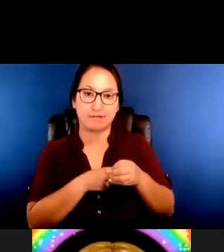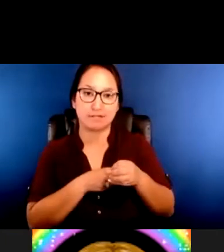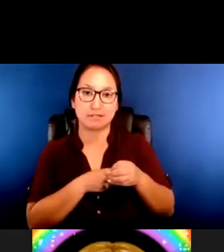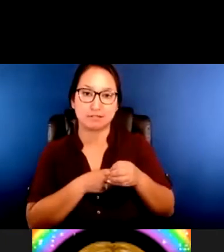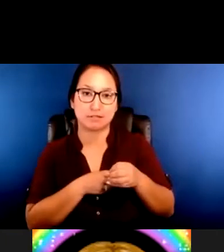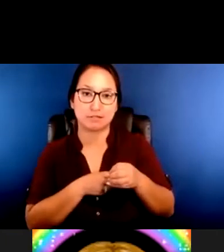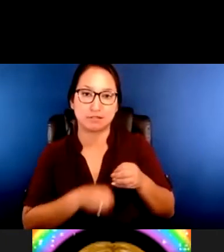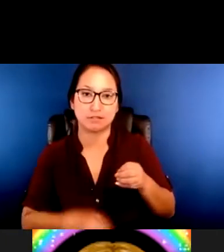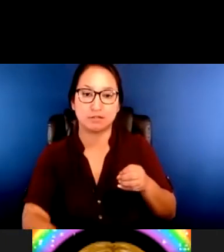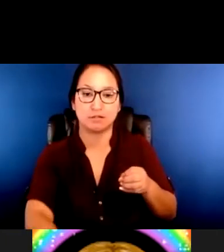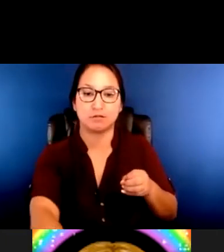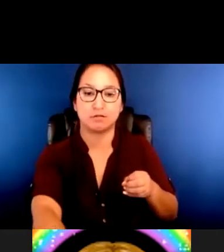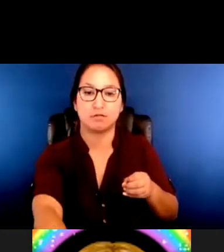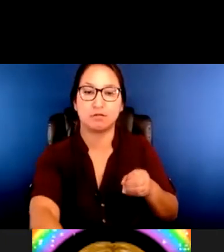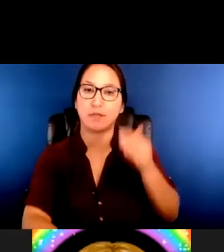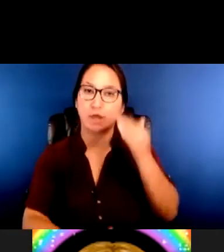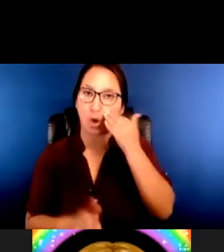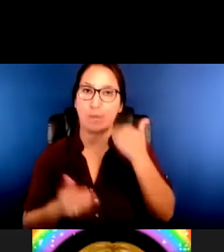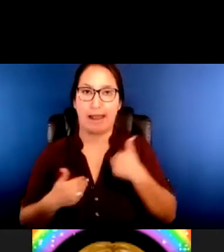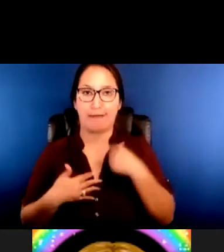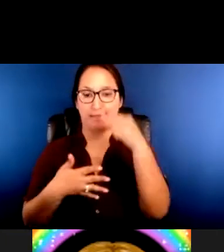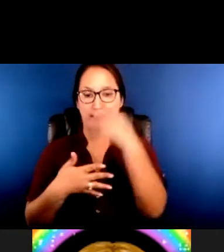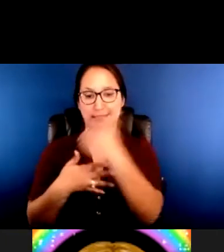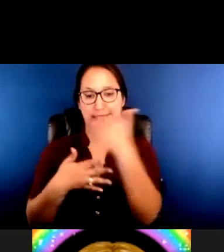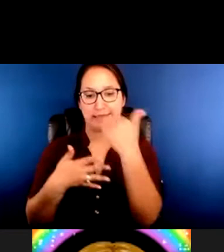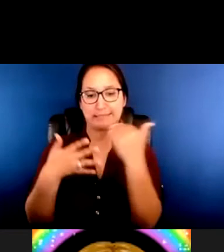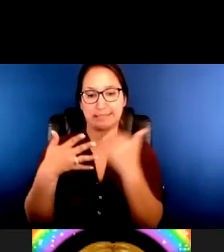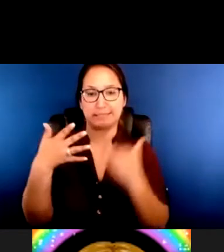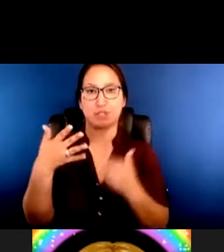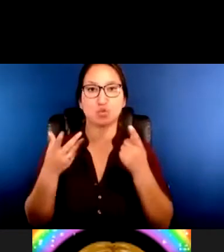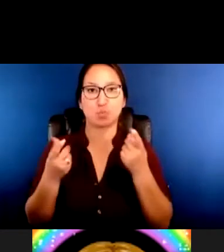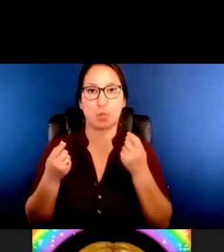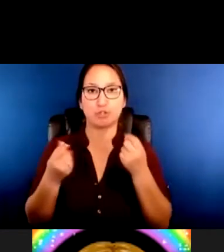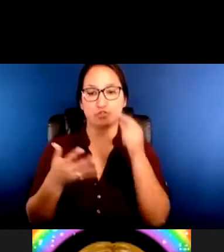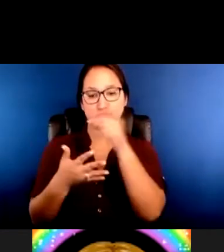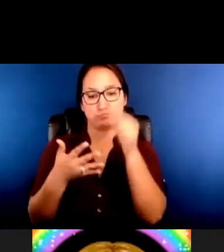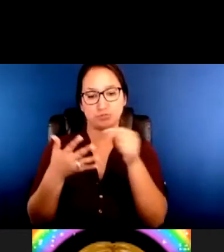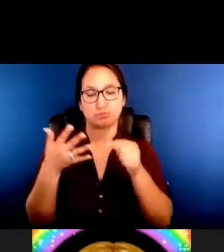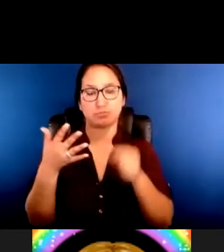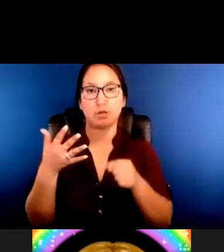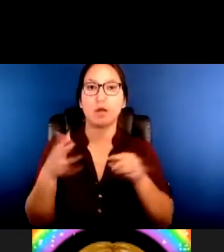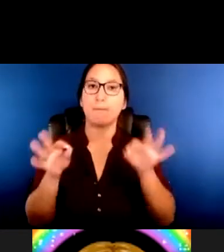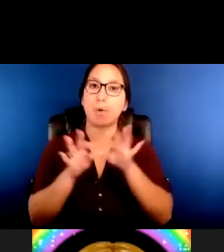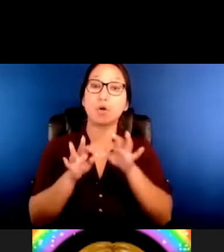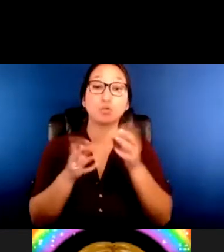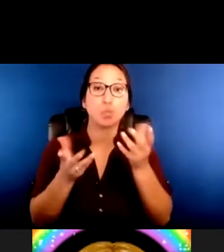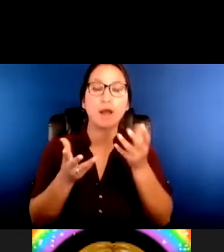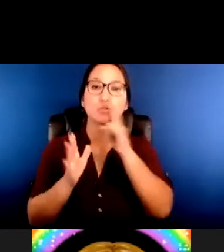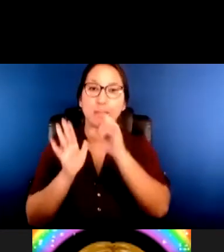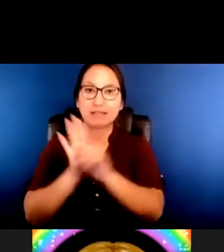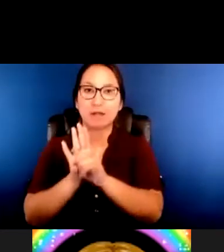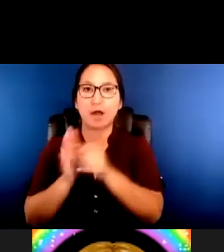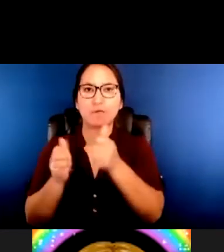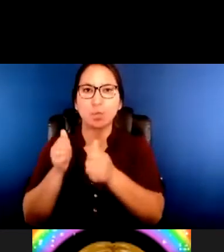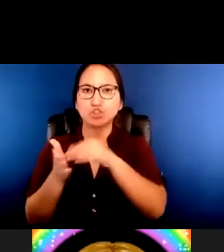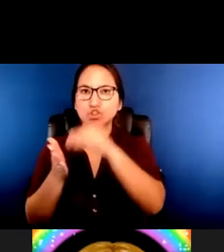it's very cut and dry. We do this, we do this, we do this. And it's a matter of identifying students and which groups they're part of. So one of the first questions will be,